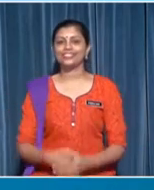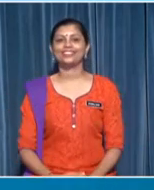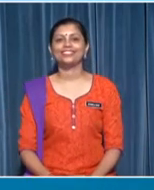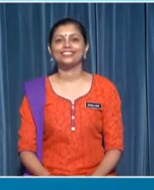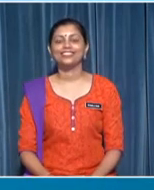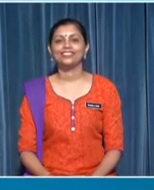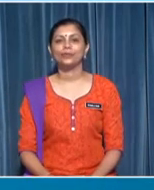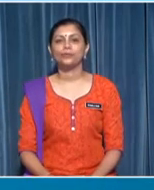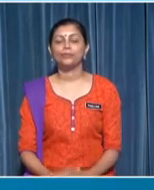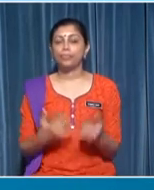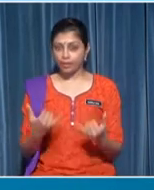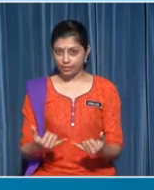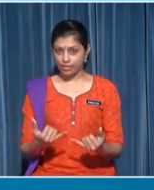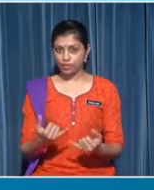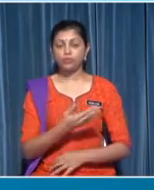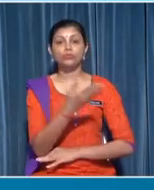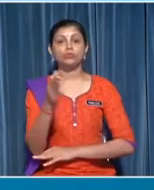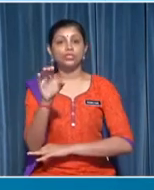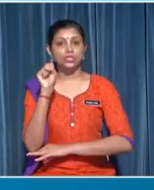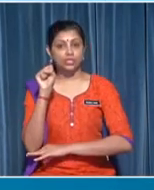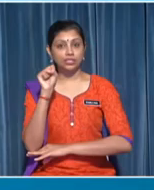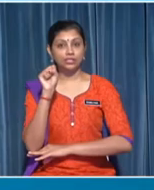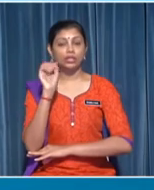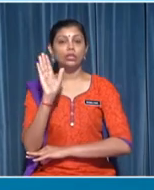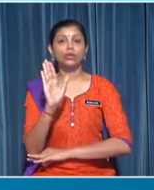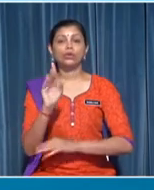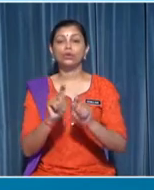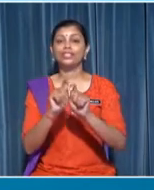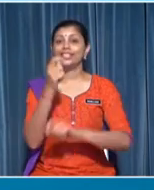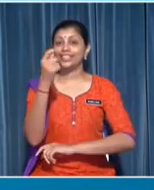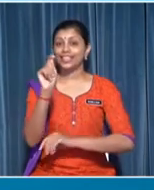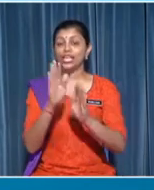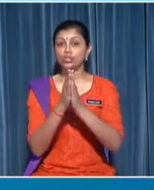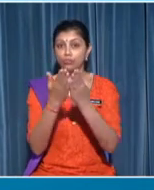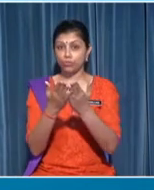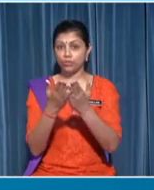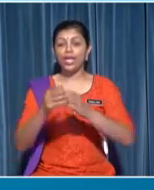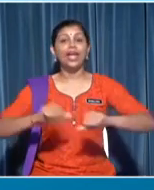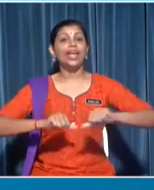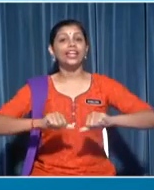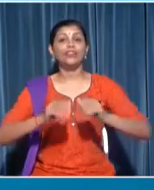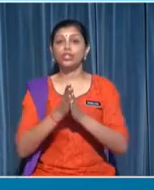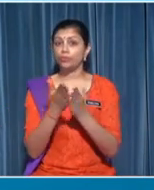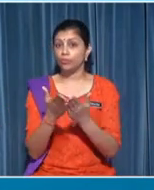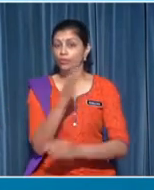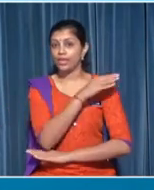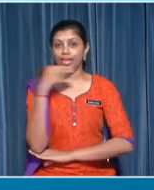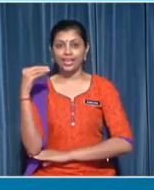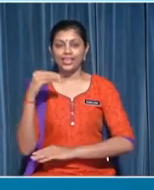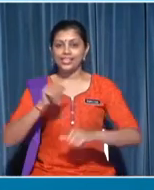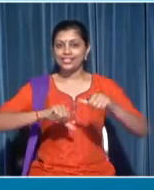now I need you to get your textbook, activity book, and also your science journal